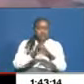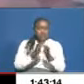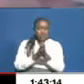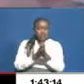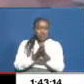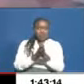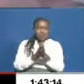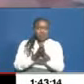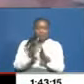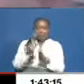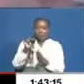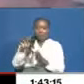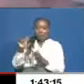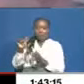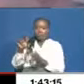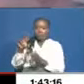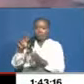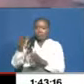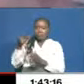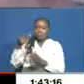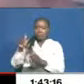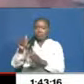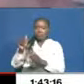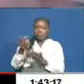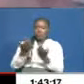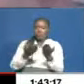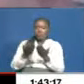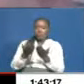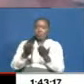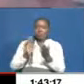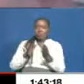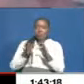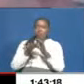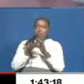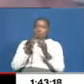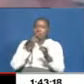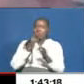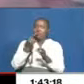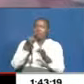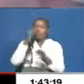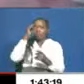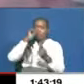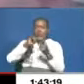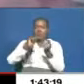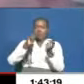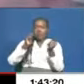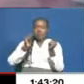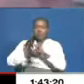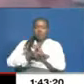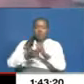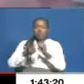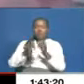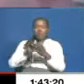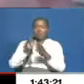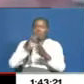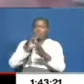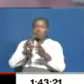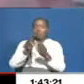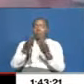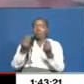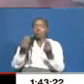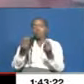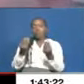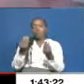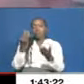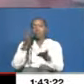Martha Waithaka served as the Women Corporation Commander until reforms were initiated that saw the easing of